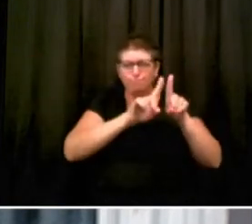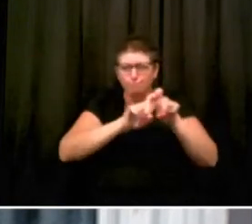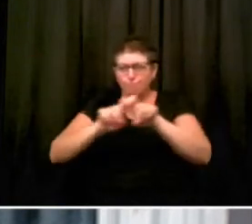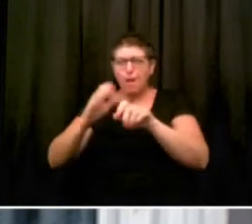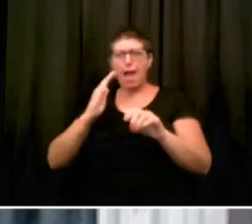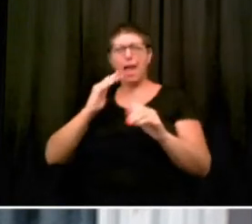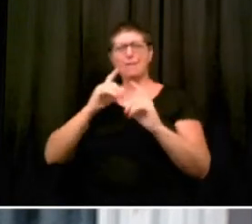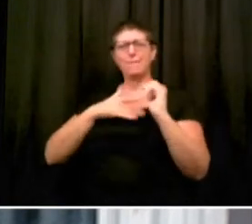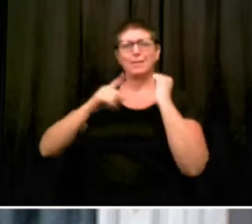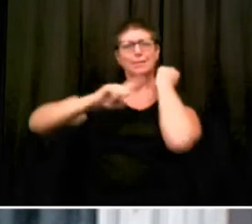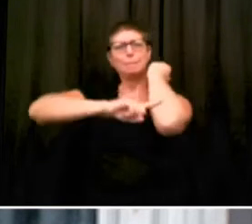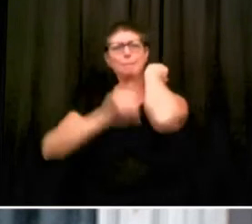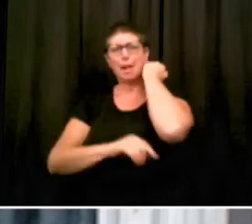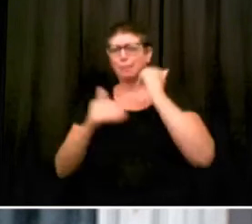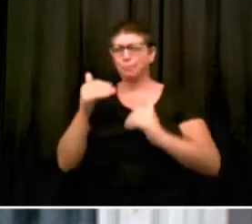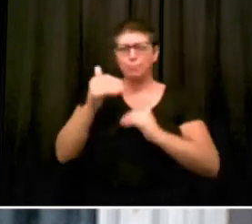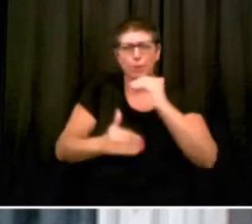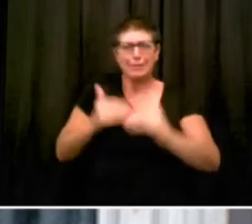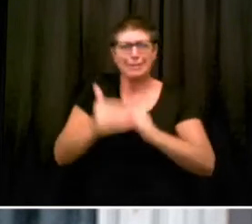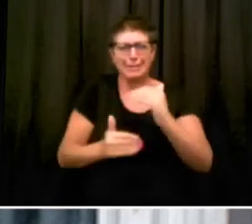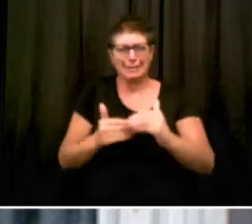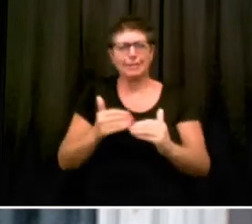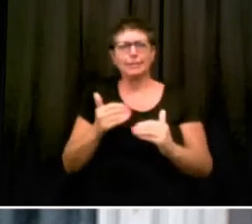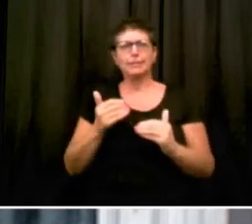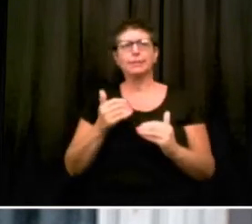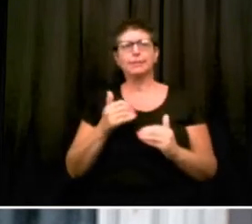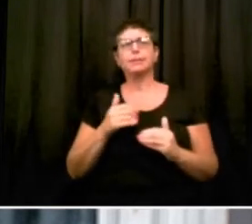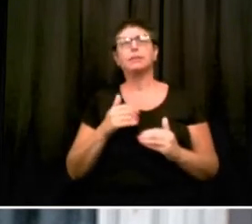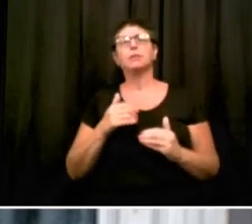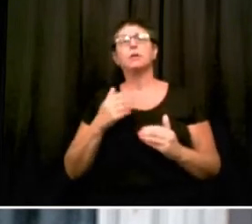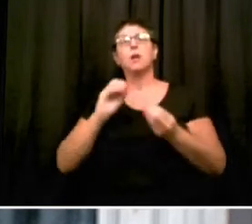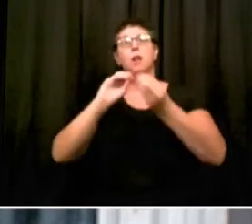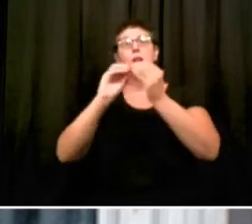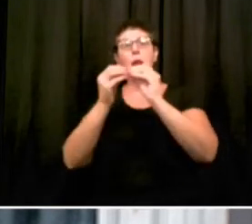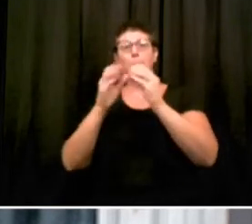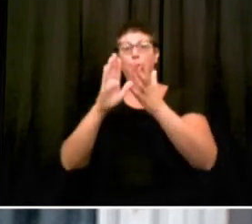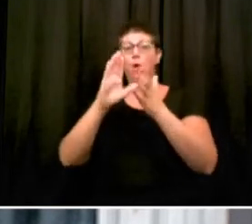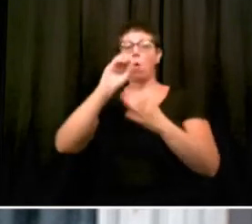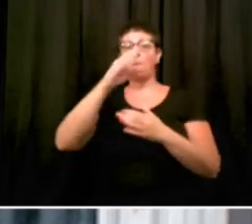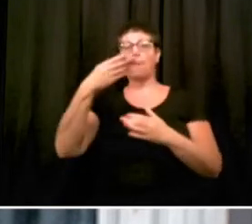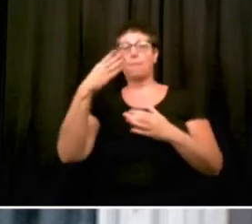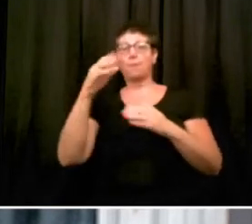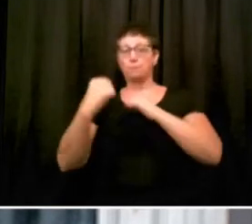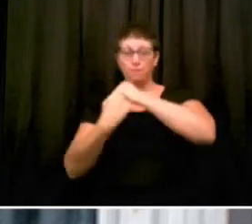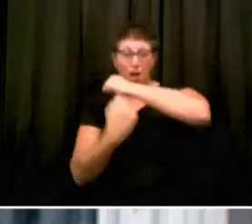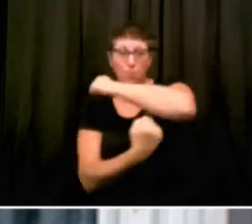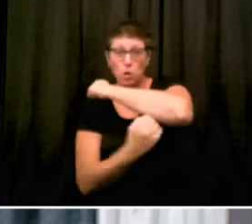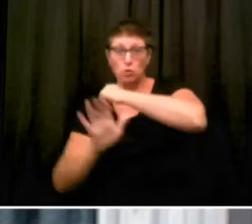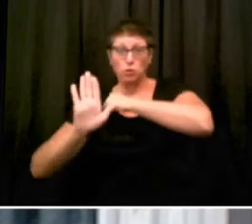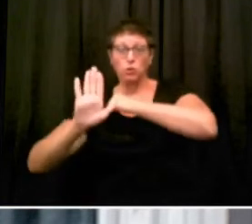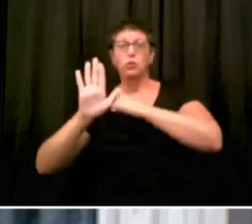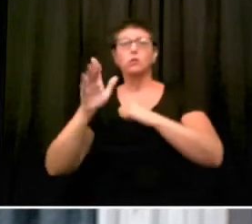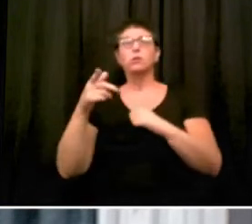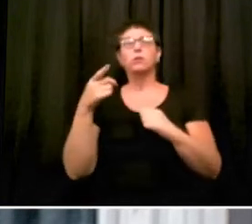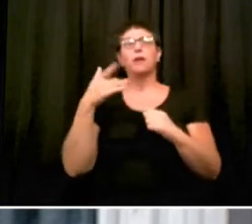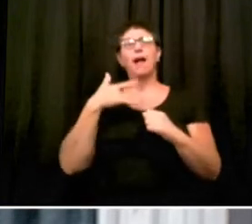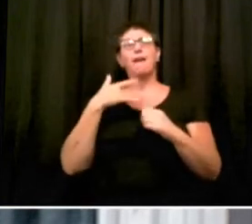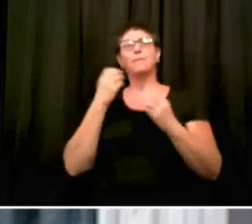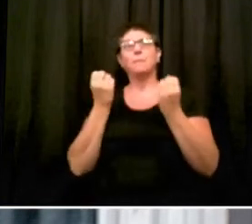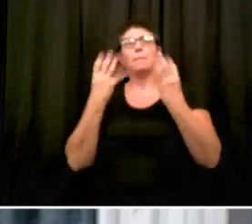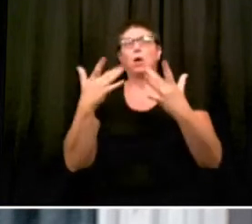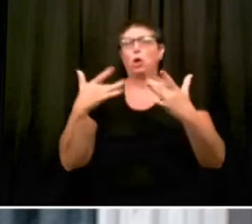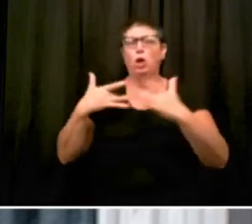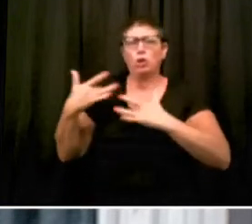many of the concerns and the blue ribbon panel, there's a tremendous amount of overlap here. And the good news